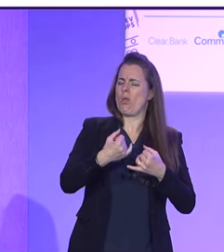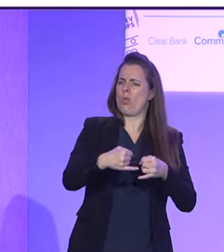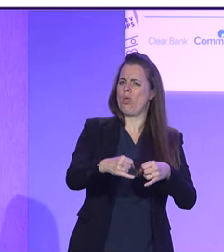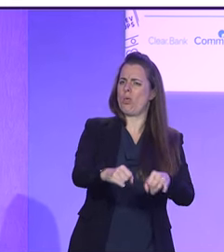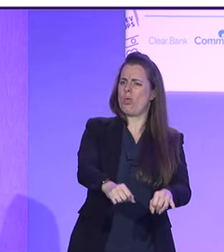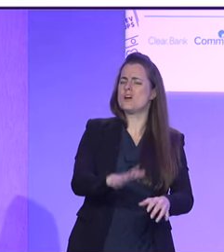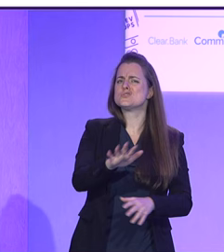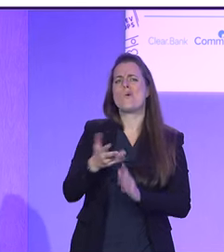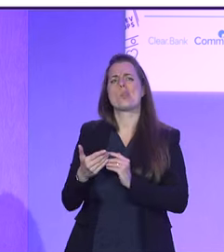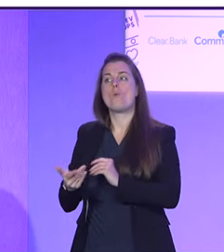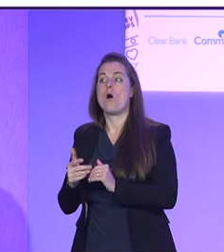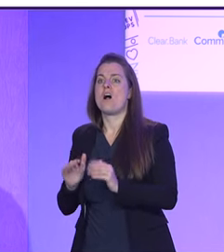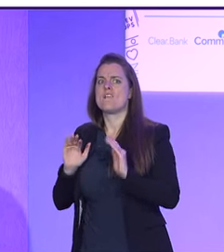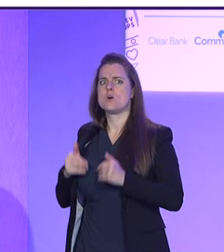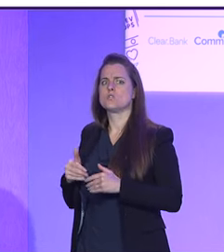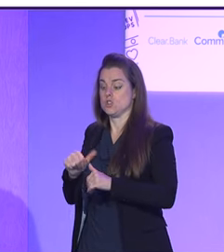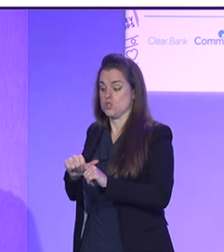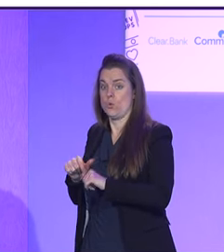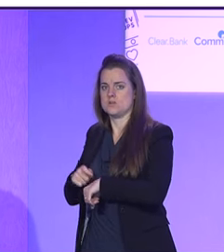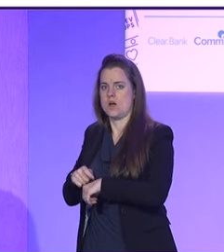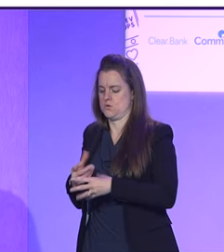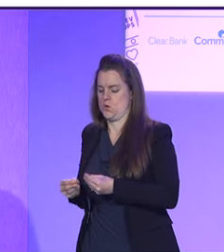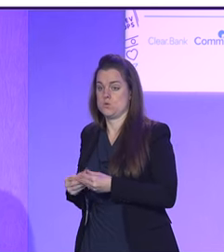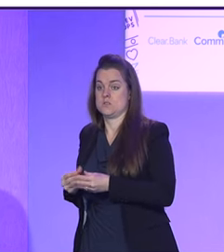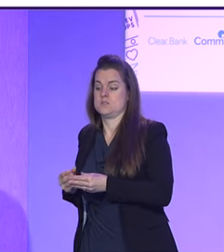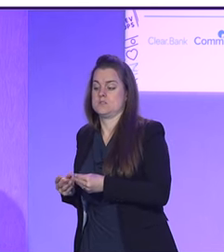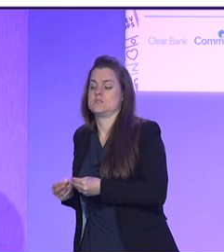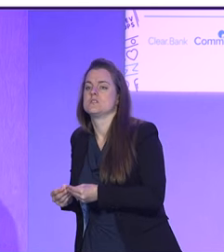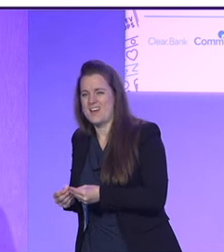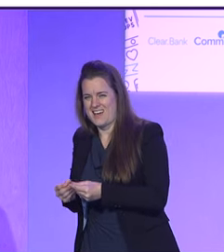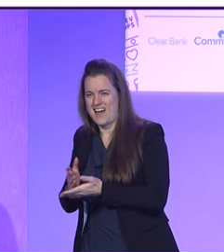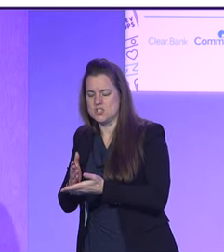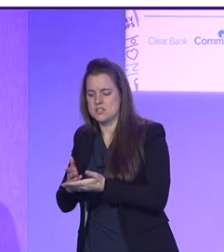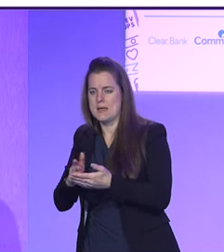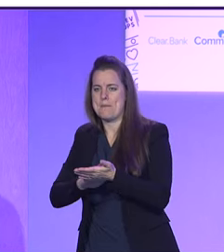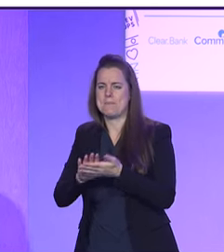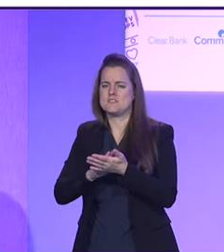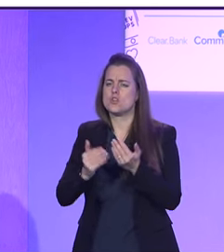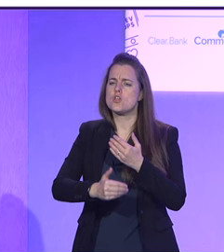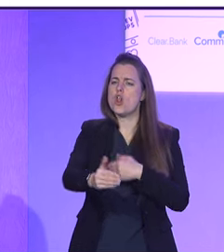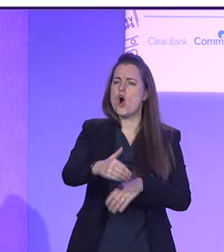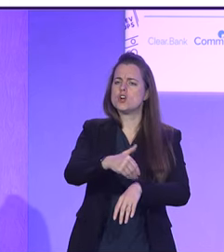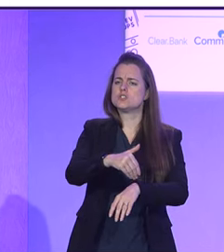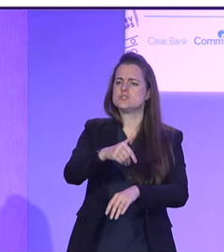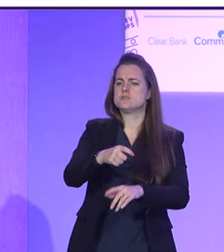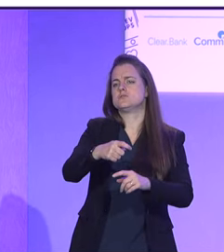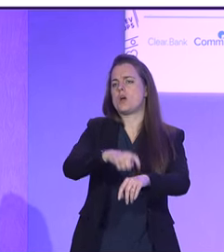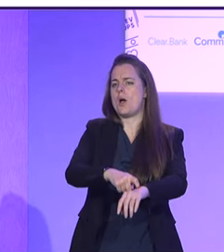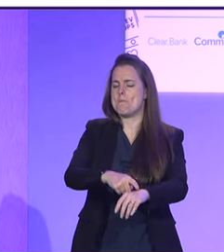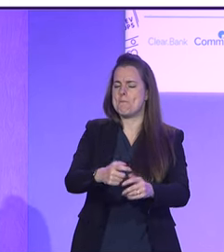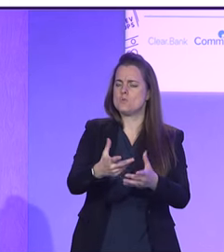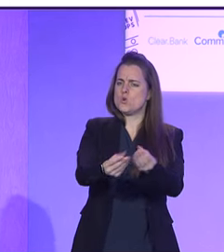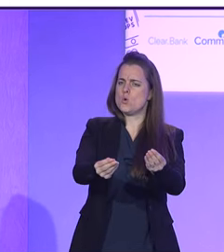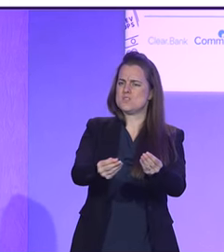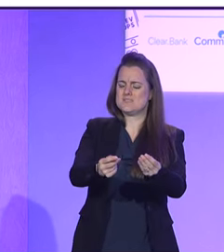implement the short-term solutions, the more side effects we have, the more they make the long-term solutions less feasible, and that makes